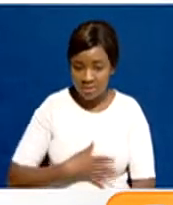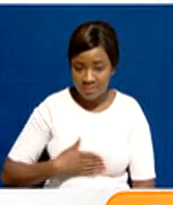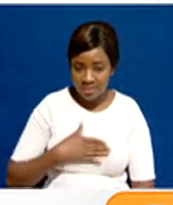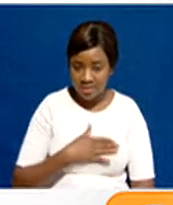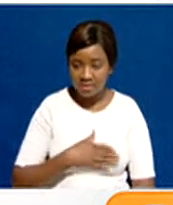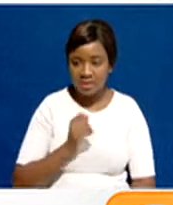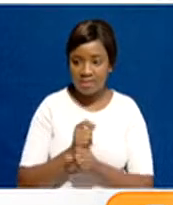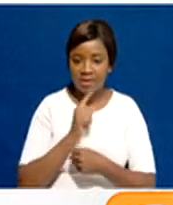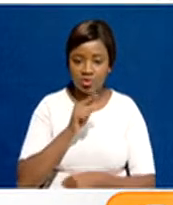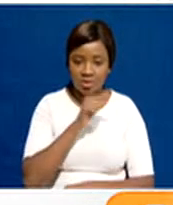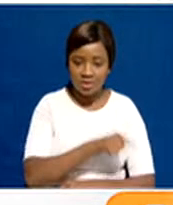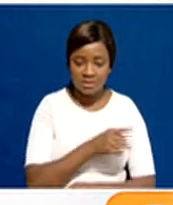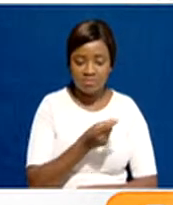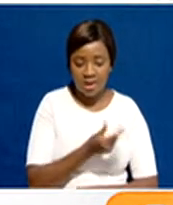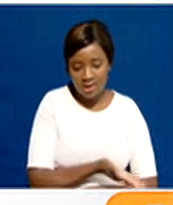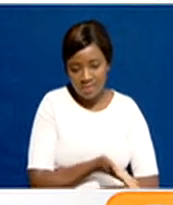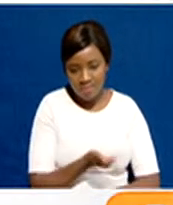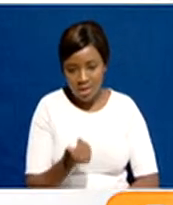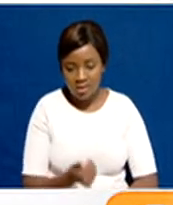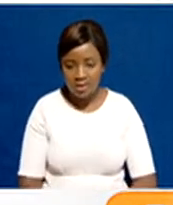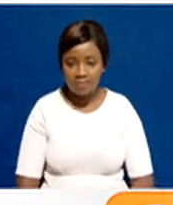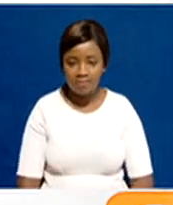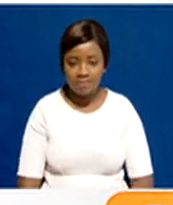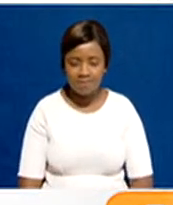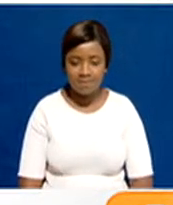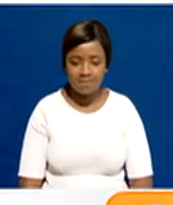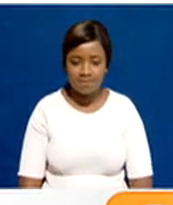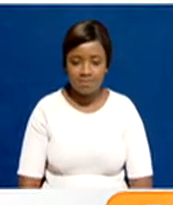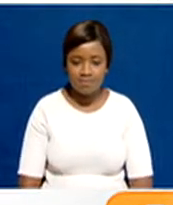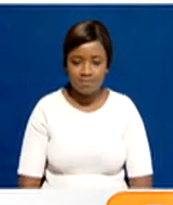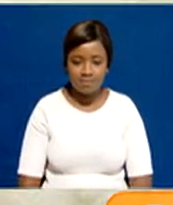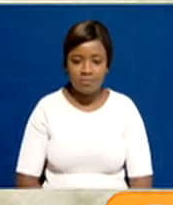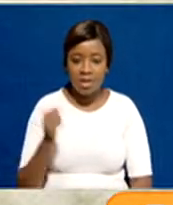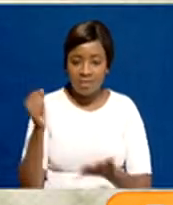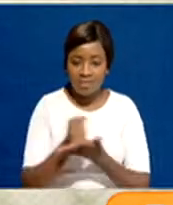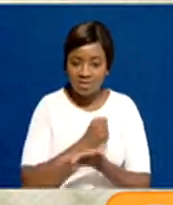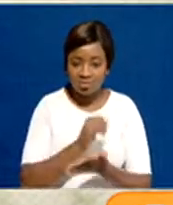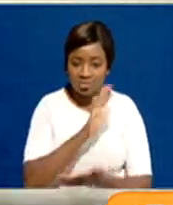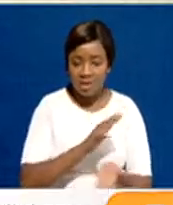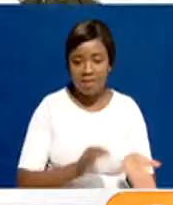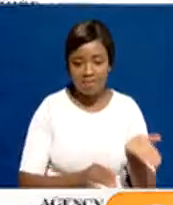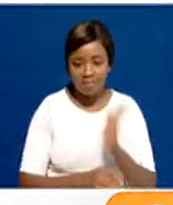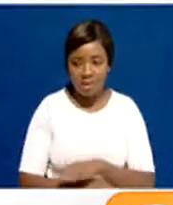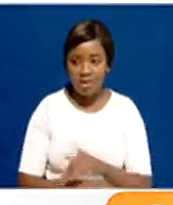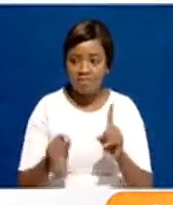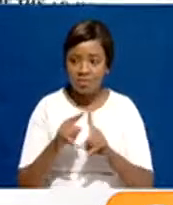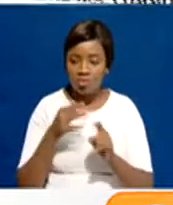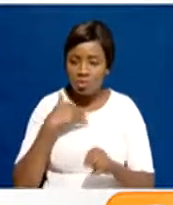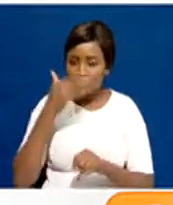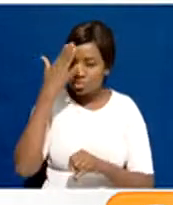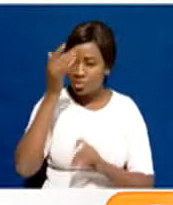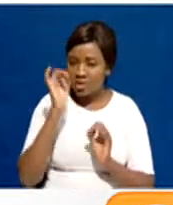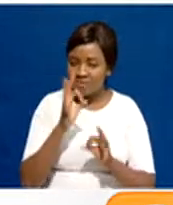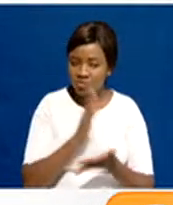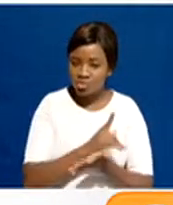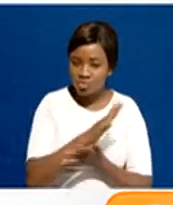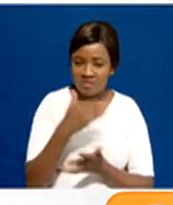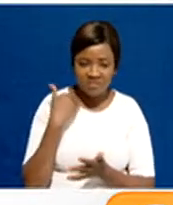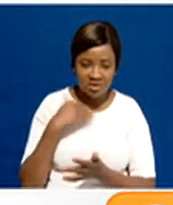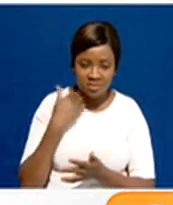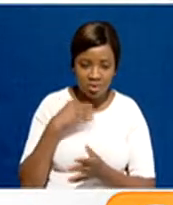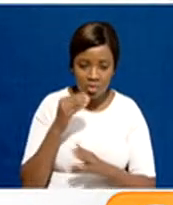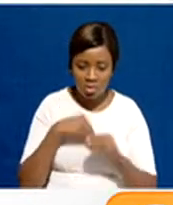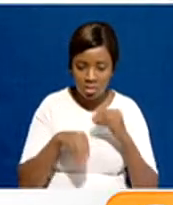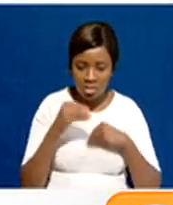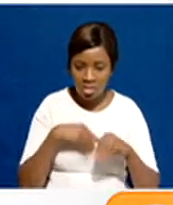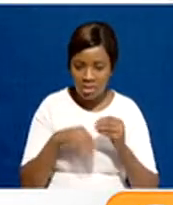that the agency refunds the petitioners' monies and return their passports, ascertain whether there was criminal liability or fraud by